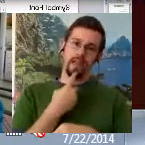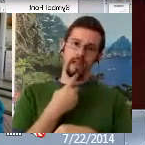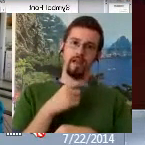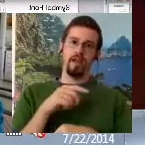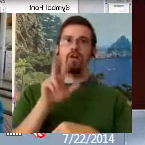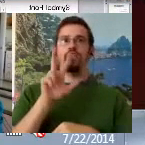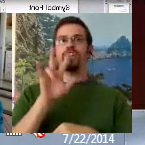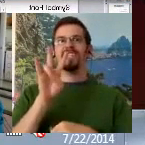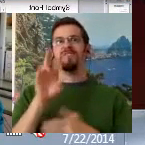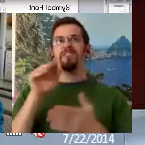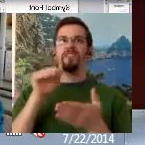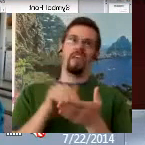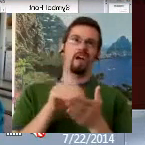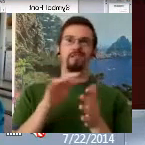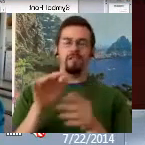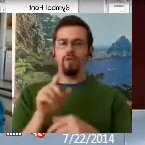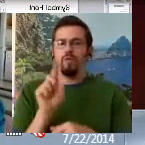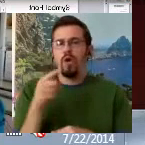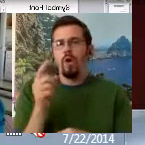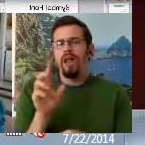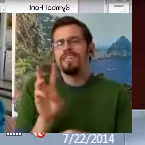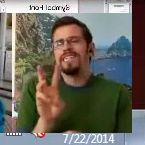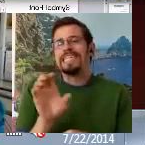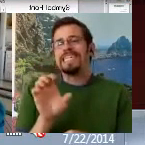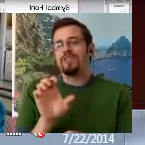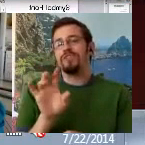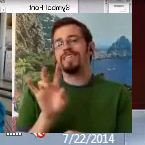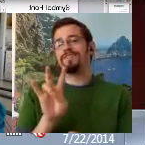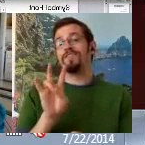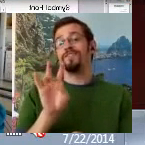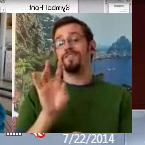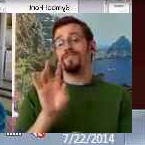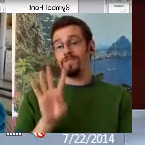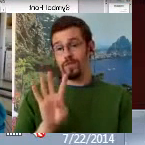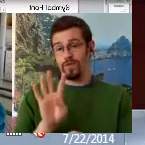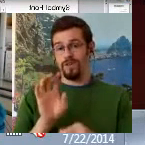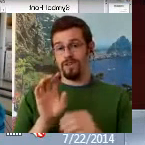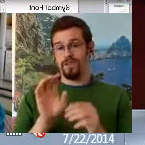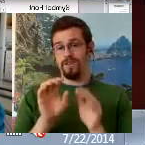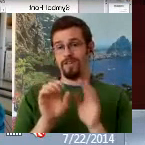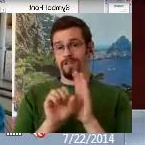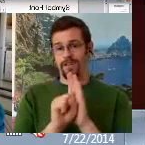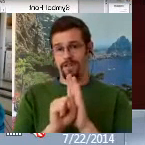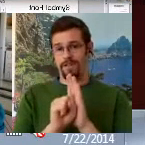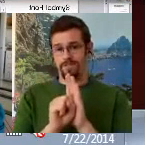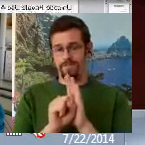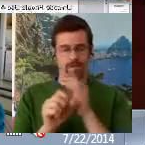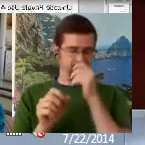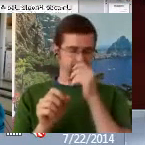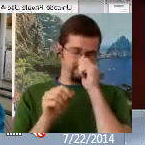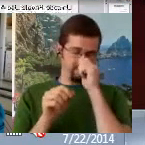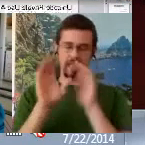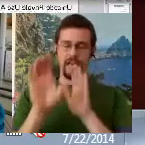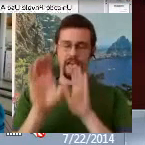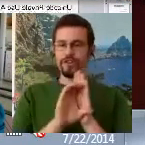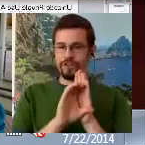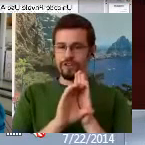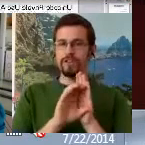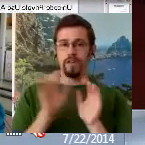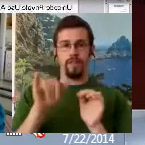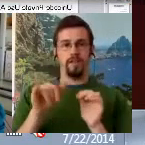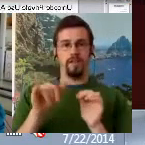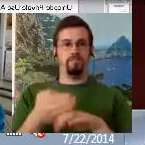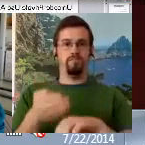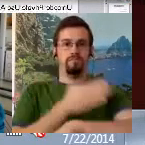have 672 characters. It makes a pretty big difference.